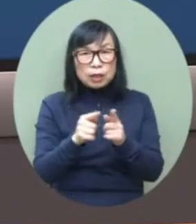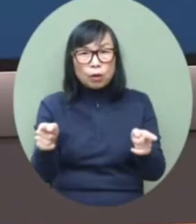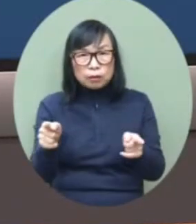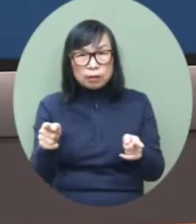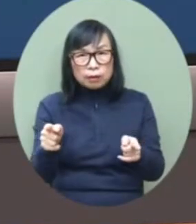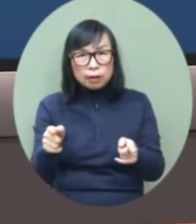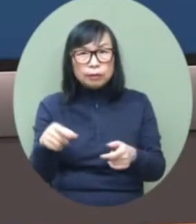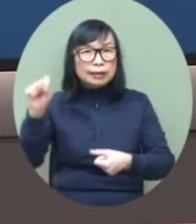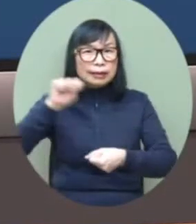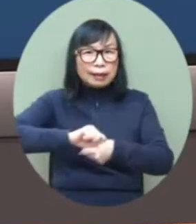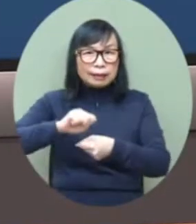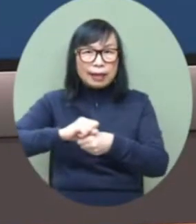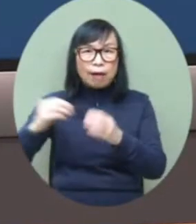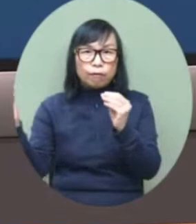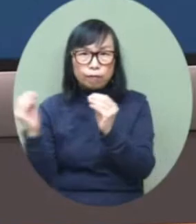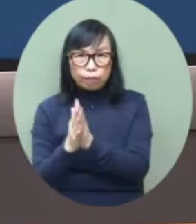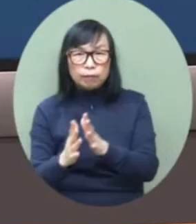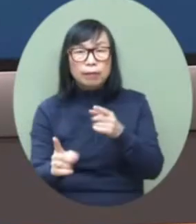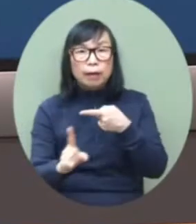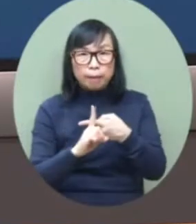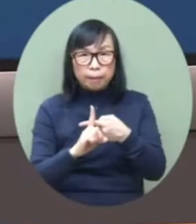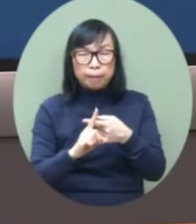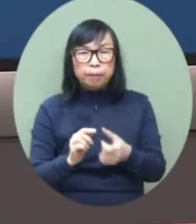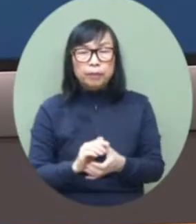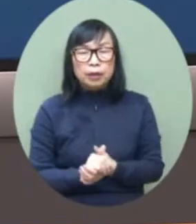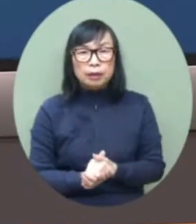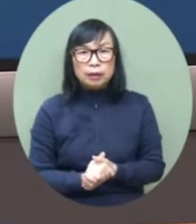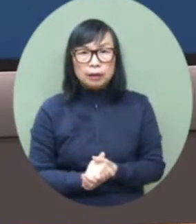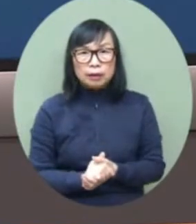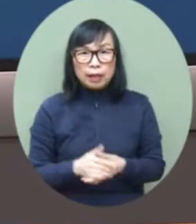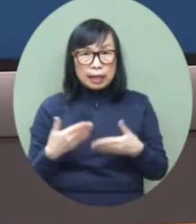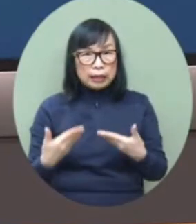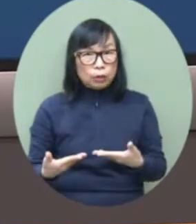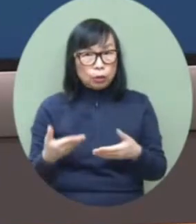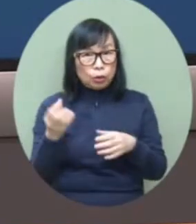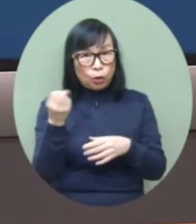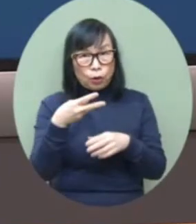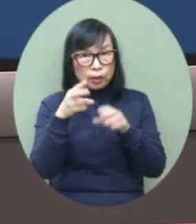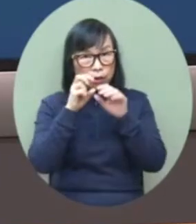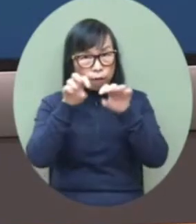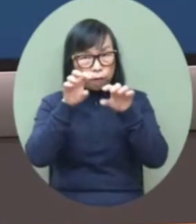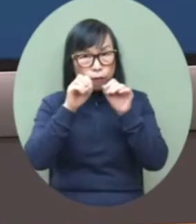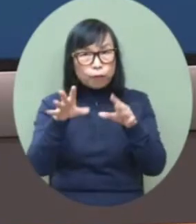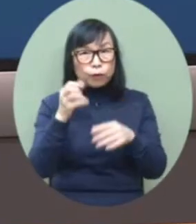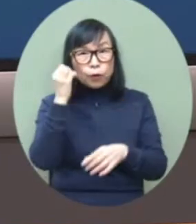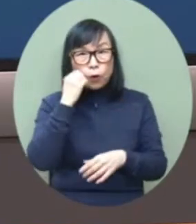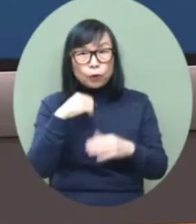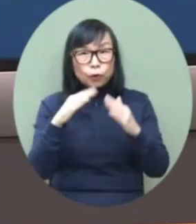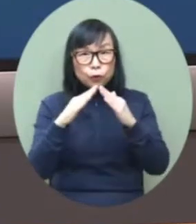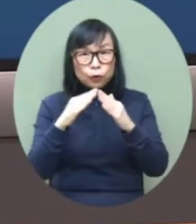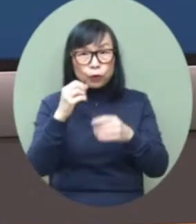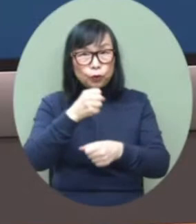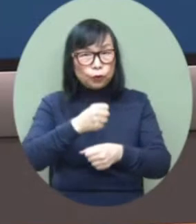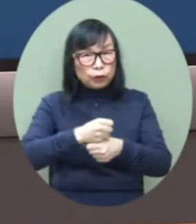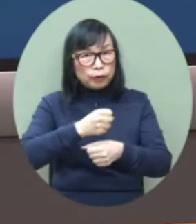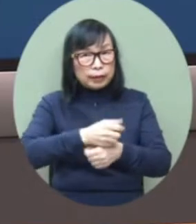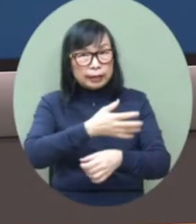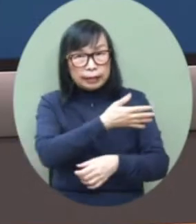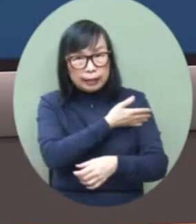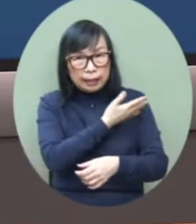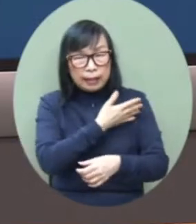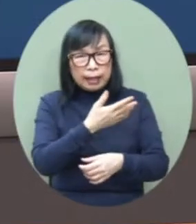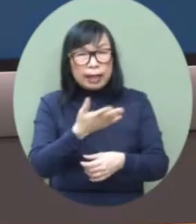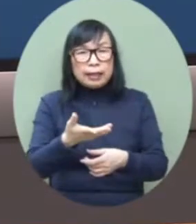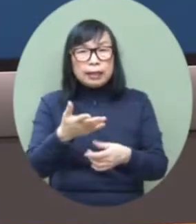in hospitals for a long period, it increases the risk of infection. So once again, we urge the residential care